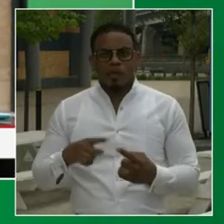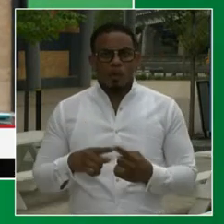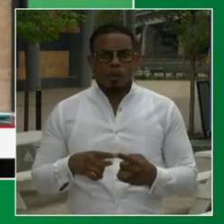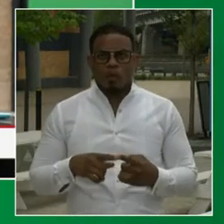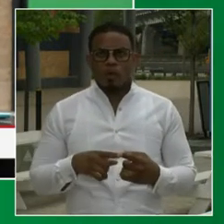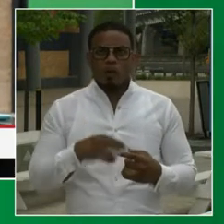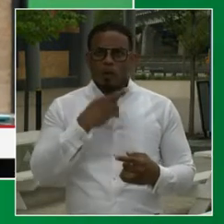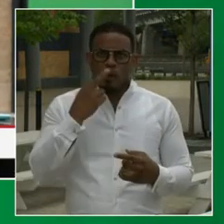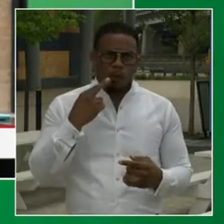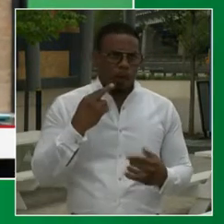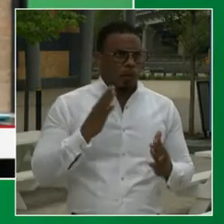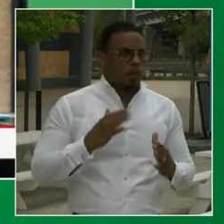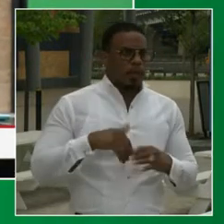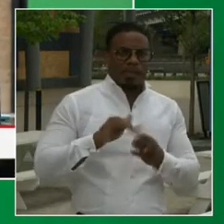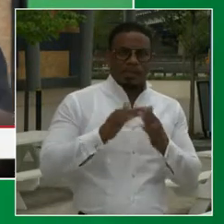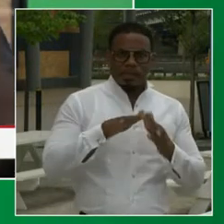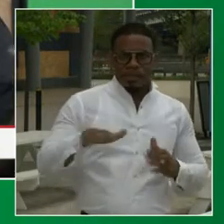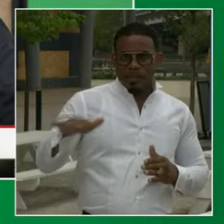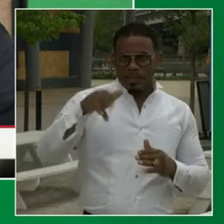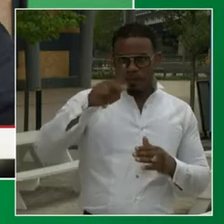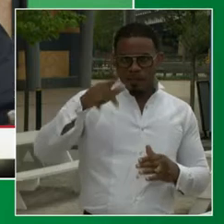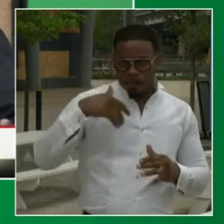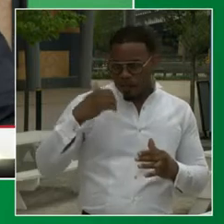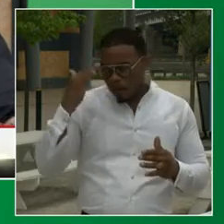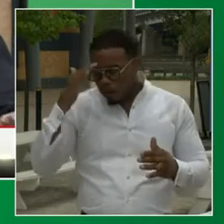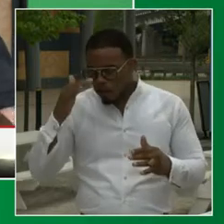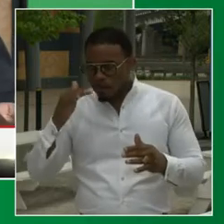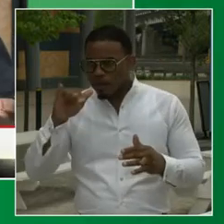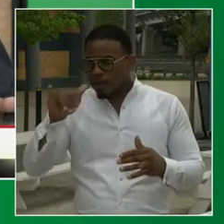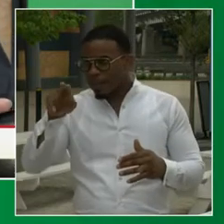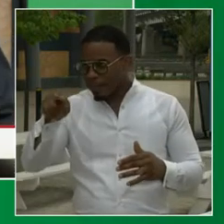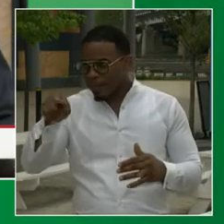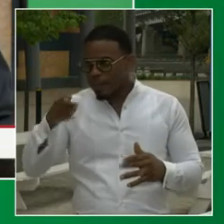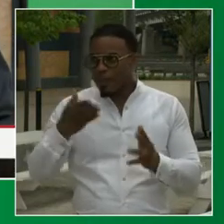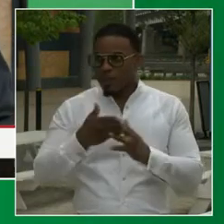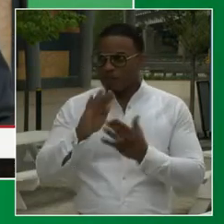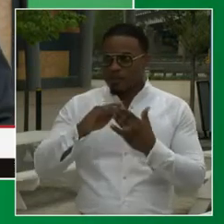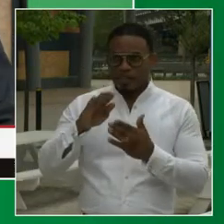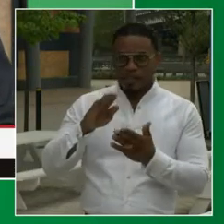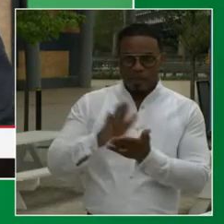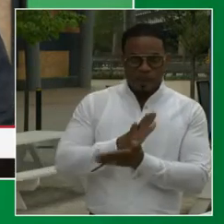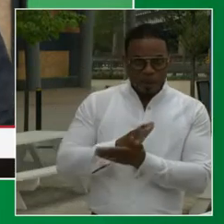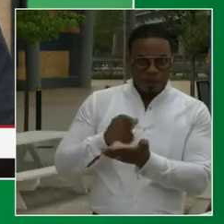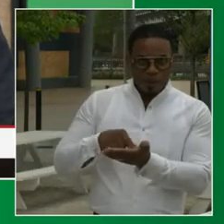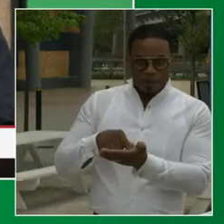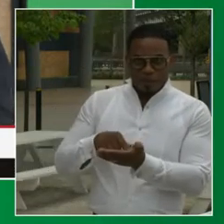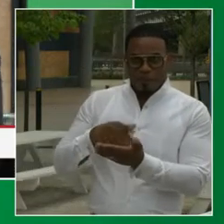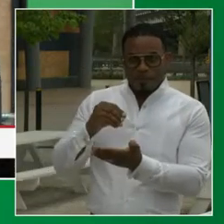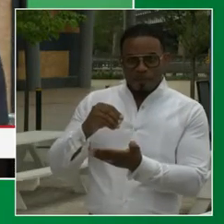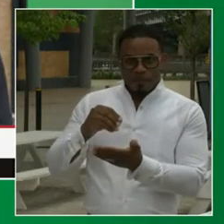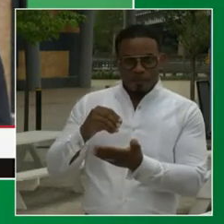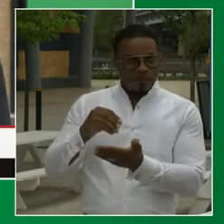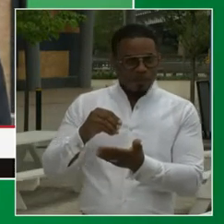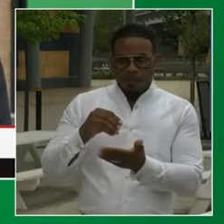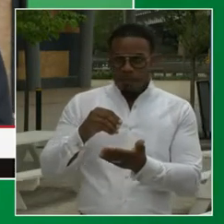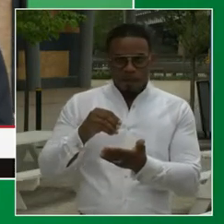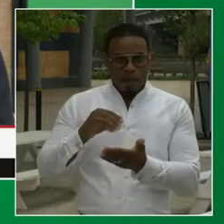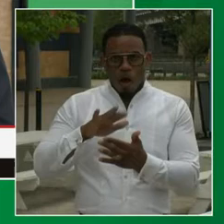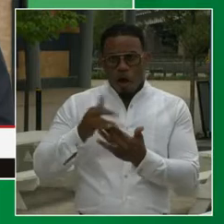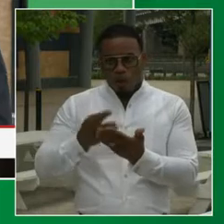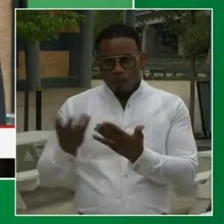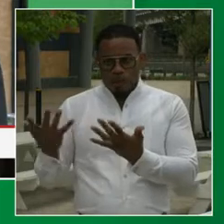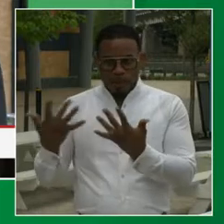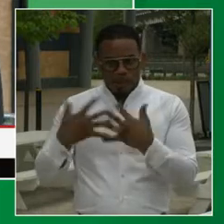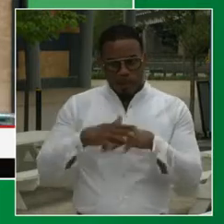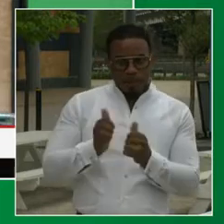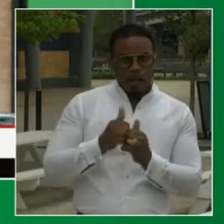to restaurateurs in the city. I got to know Ian through the city paper, and the pieces came together. But what